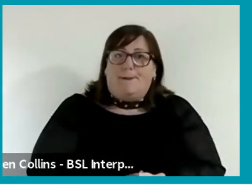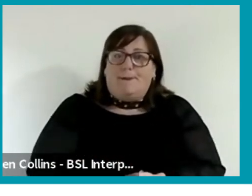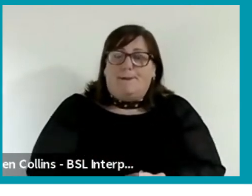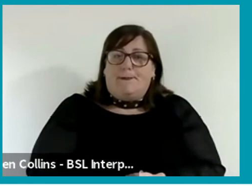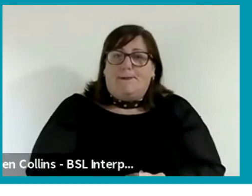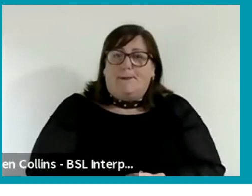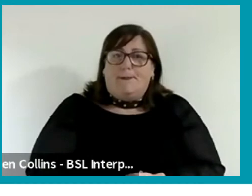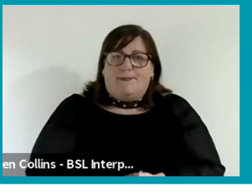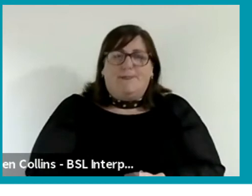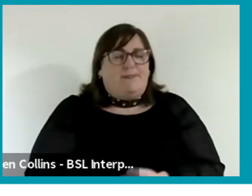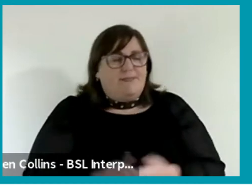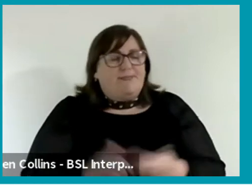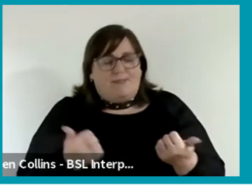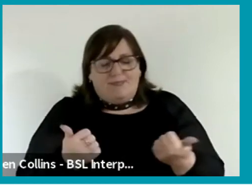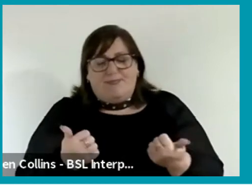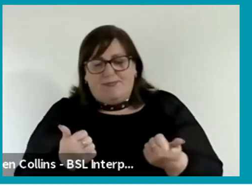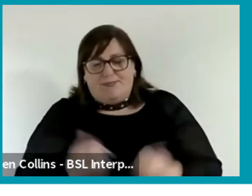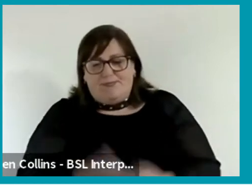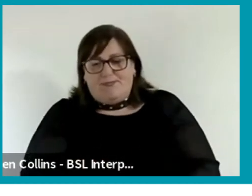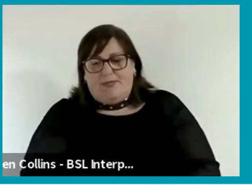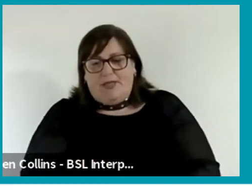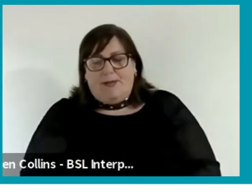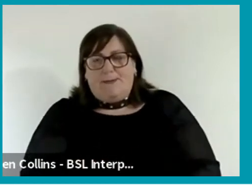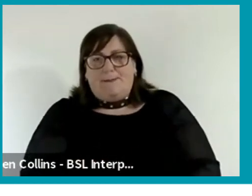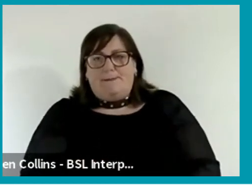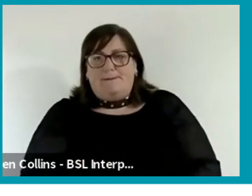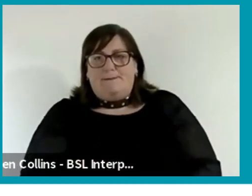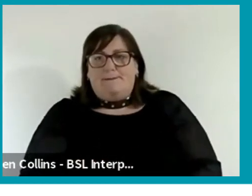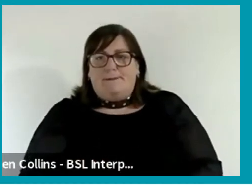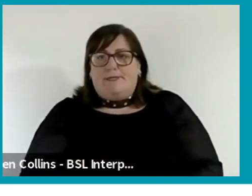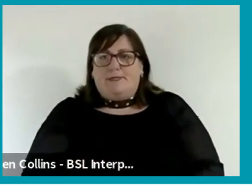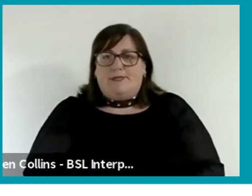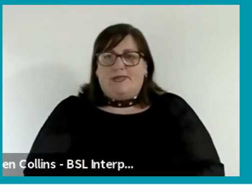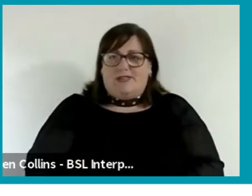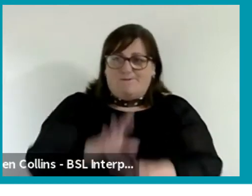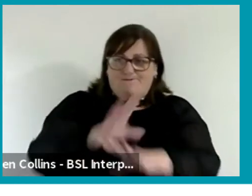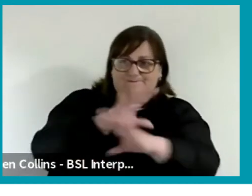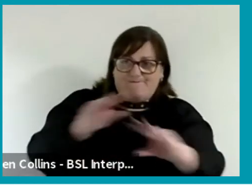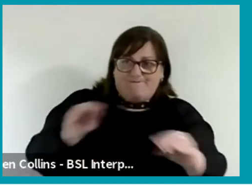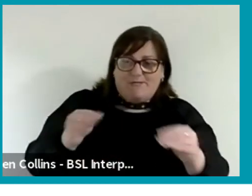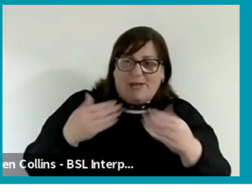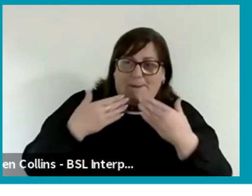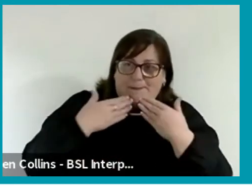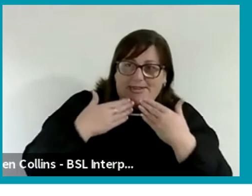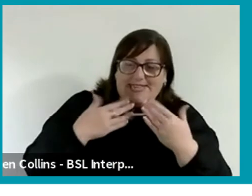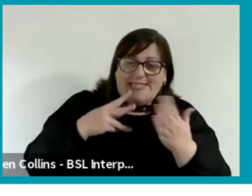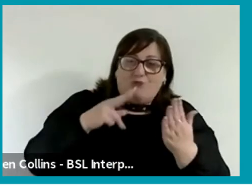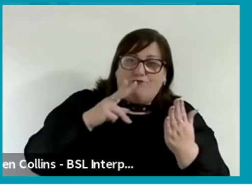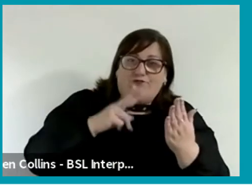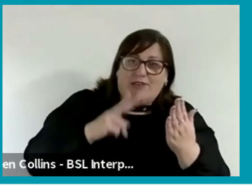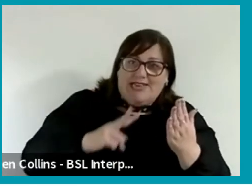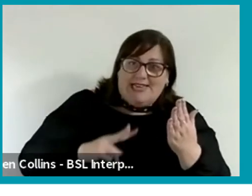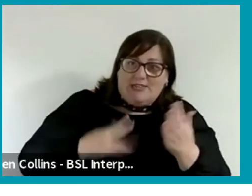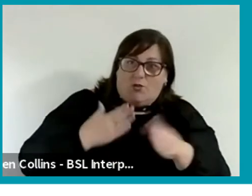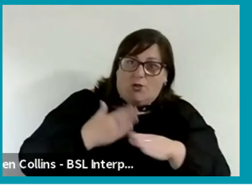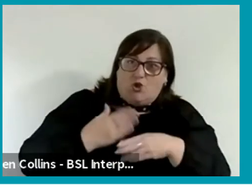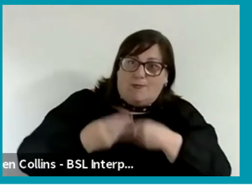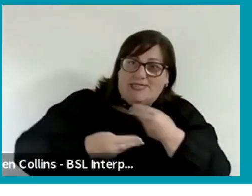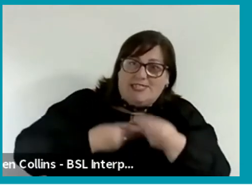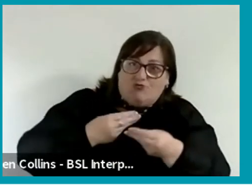important. Absolutely. I think one of the big key messages here is read that job description, understand what's been looked for, asked for in that job